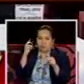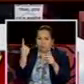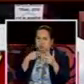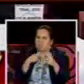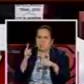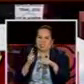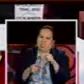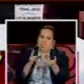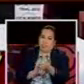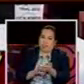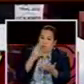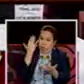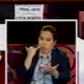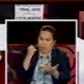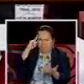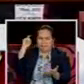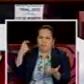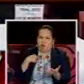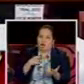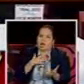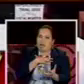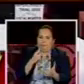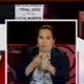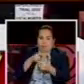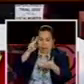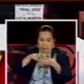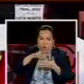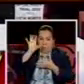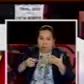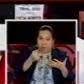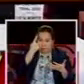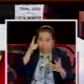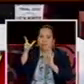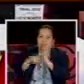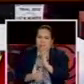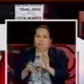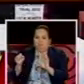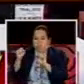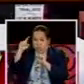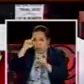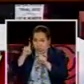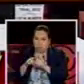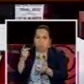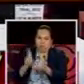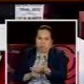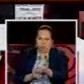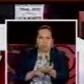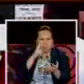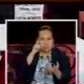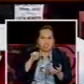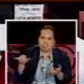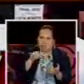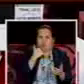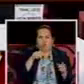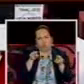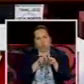makakapirma nang hindi ko po nababasa. Opo. Yan ho yung unang-una. Siyempre, kahit naman ordinaryong tao, hindi ka